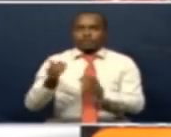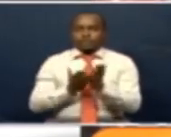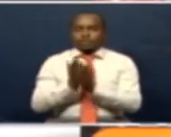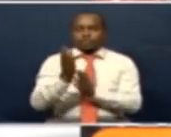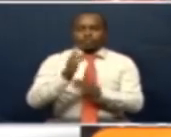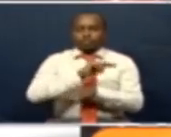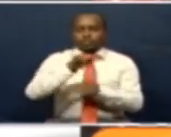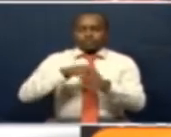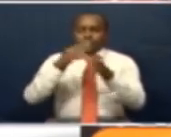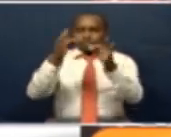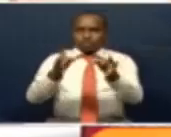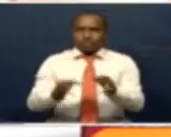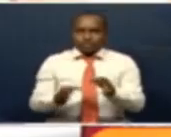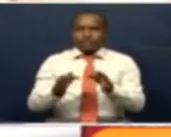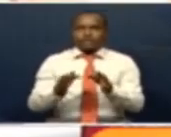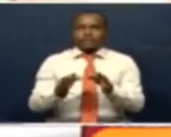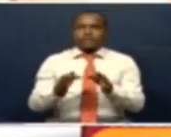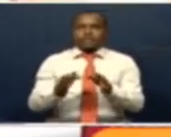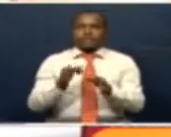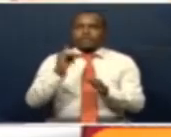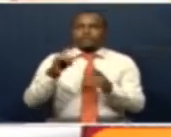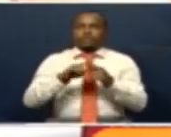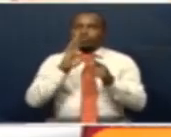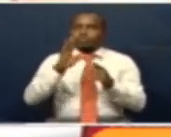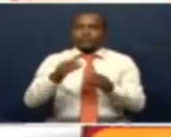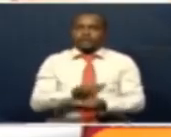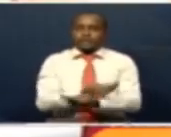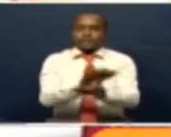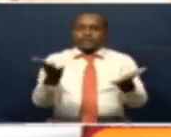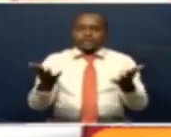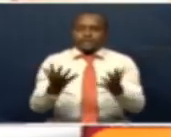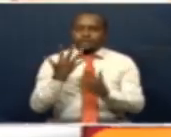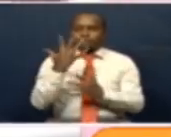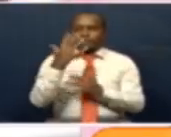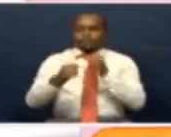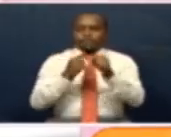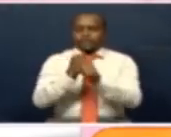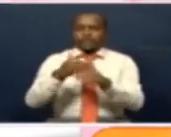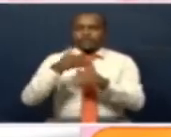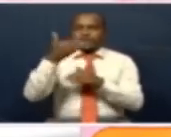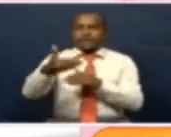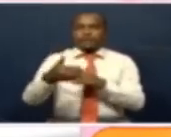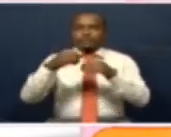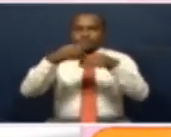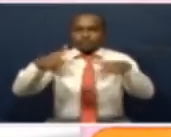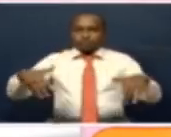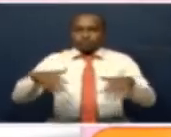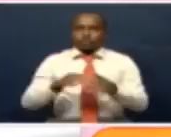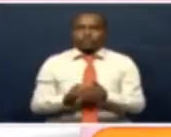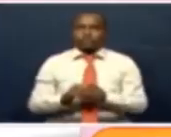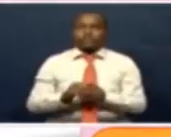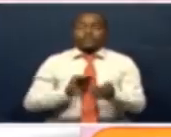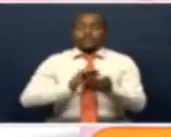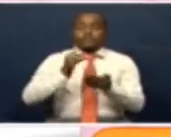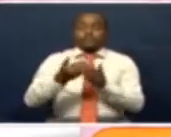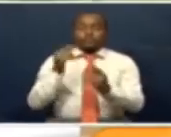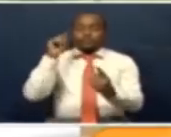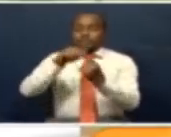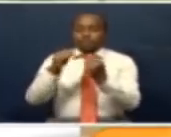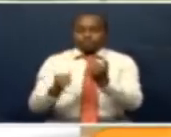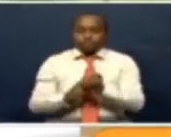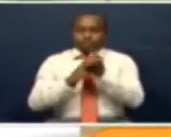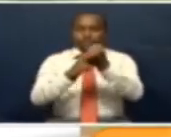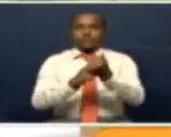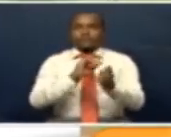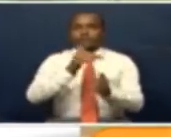is yet to be released 5 years into devolution. The fund was coined to assist the counties to be at par with the